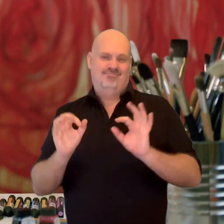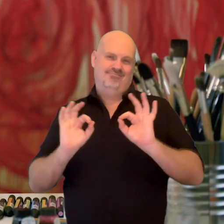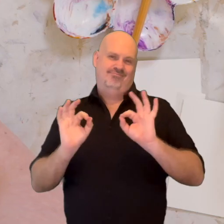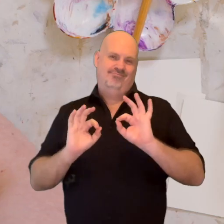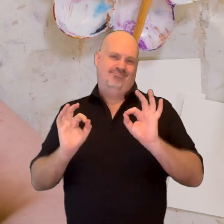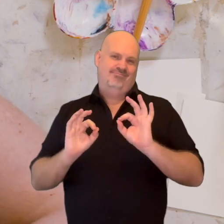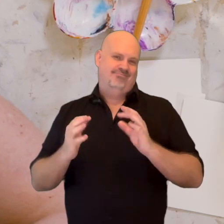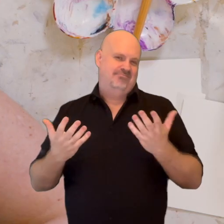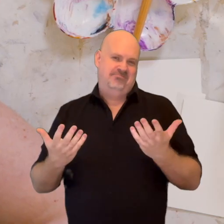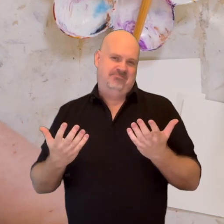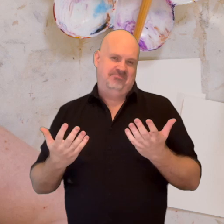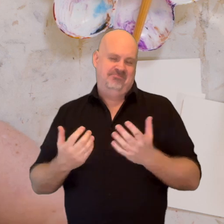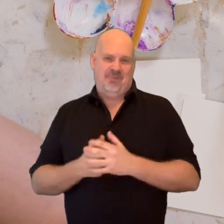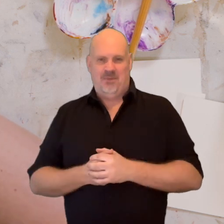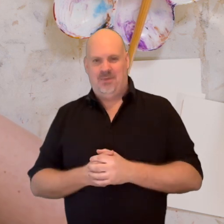this.